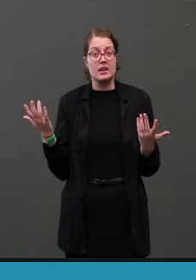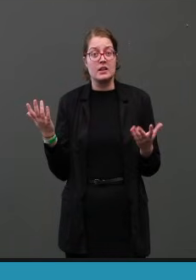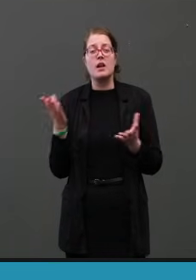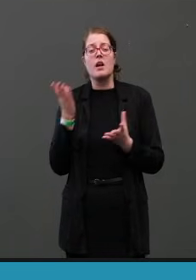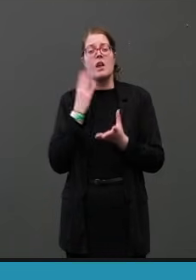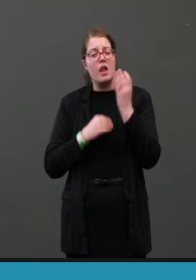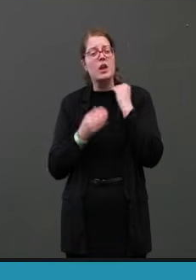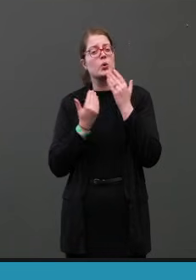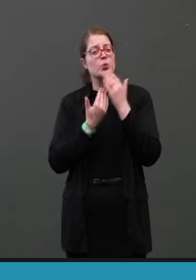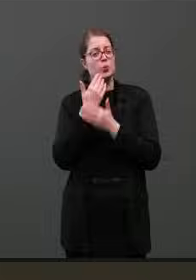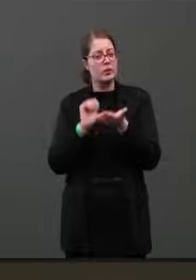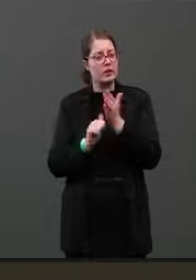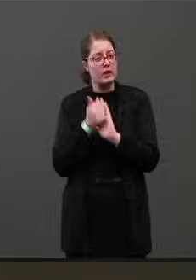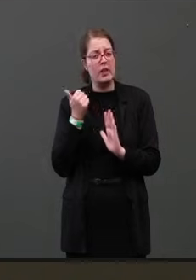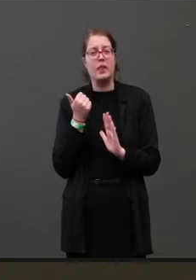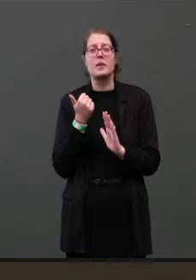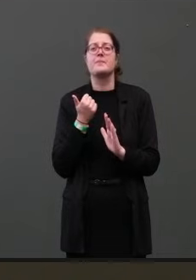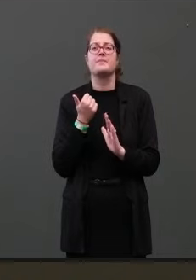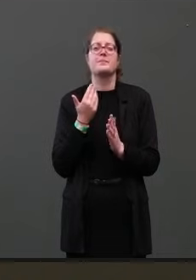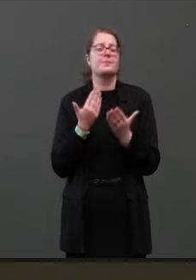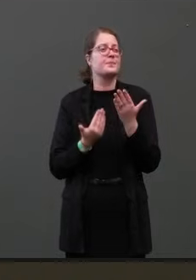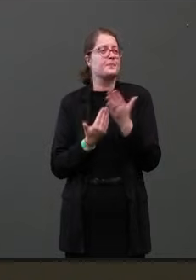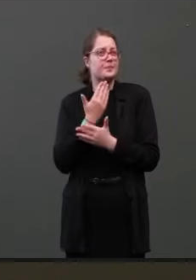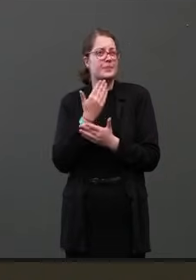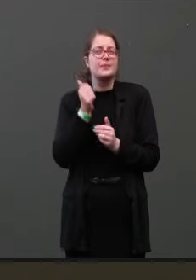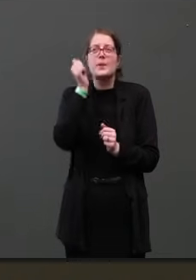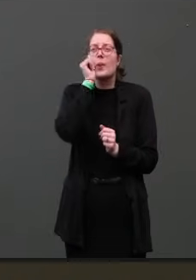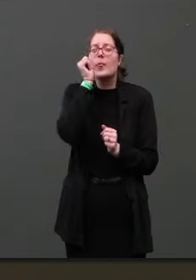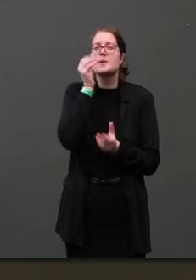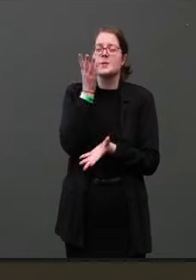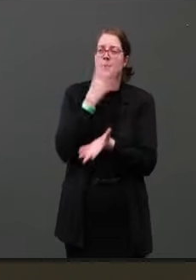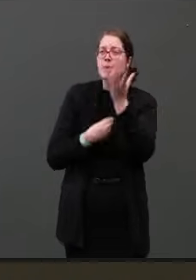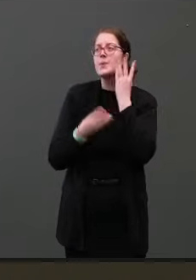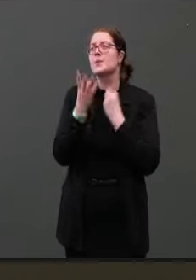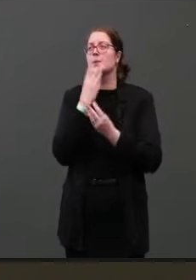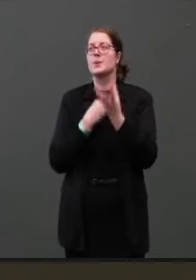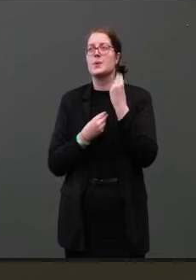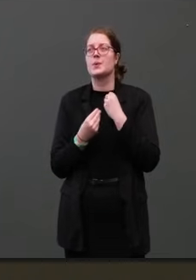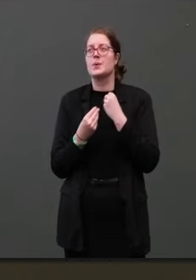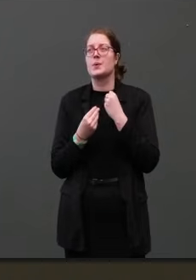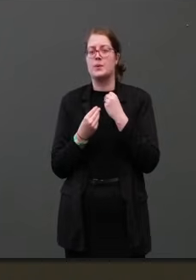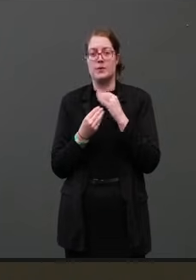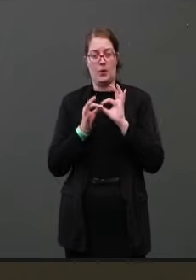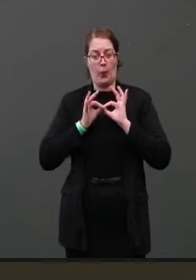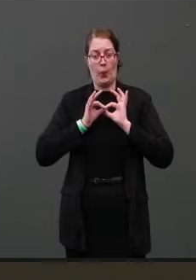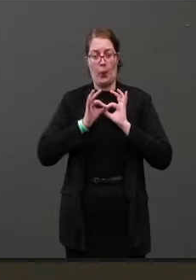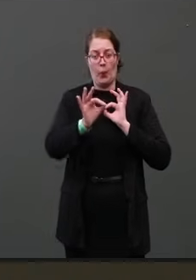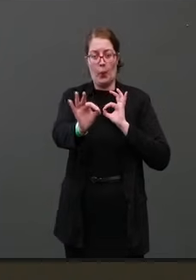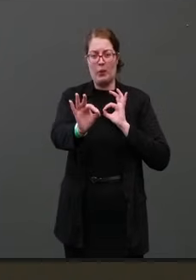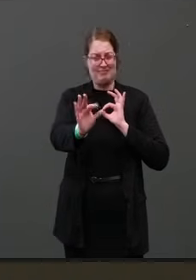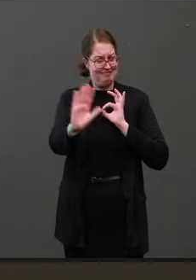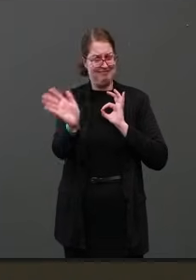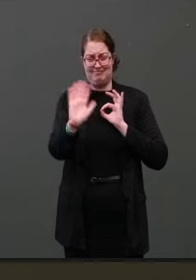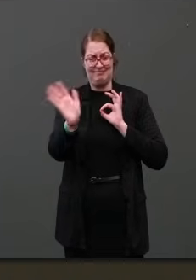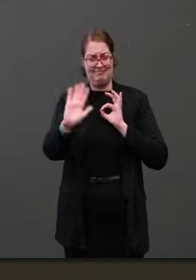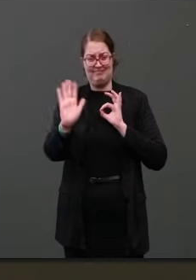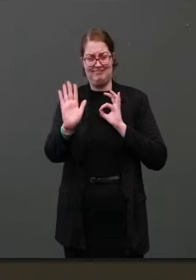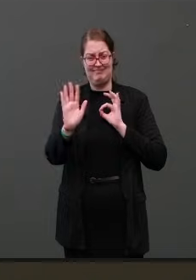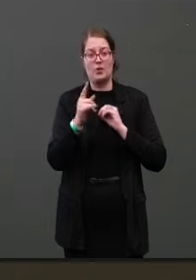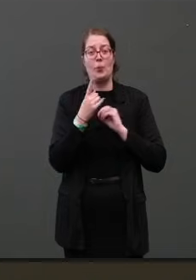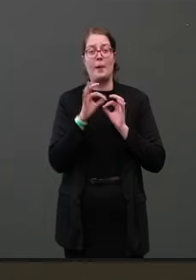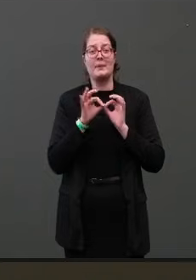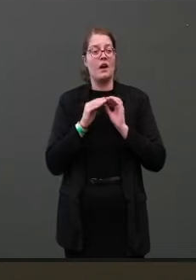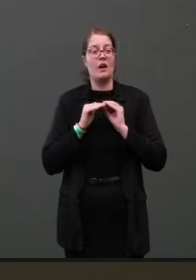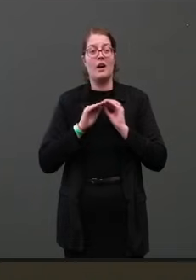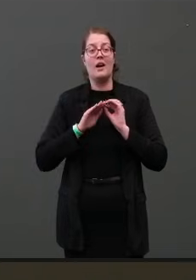or acquiring new knowledge, we find that it doesn't go in a straight line. We don't get 1% better every day without